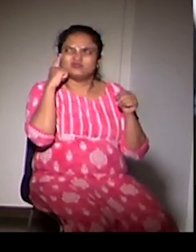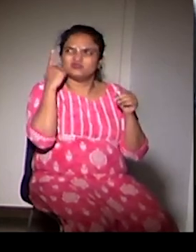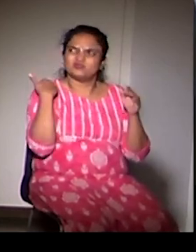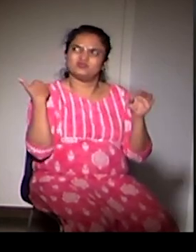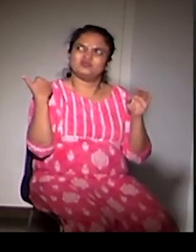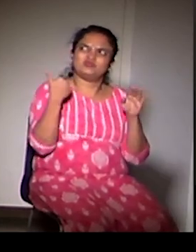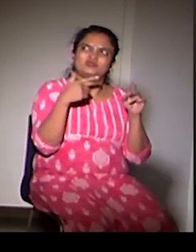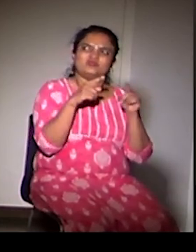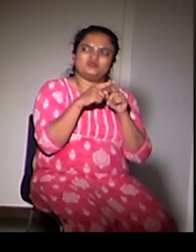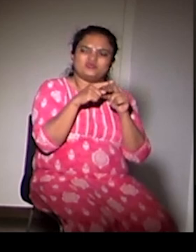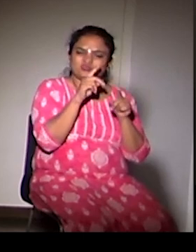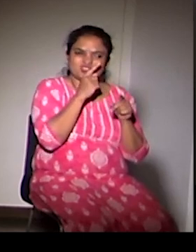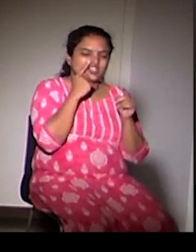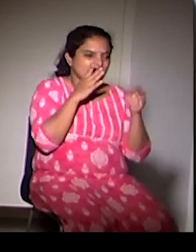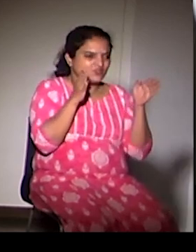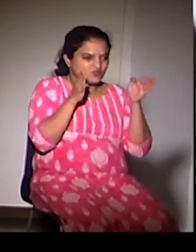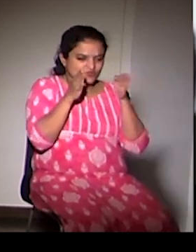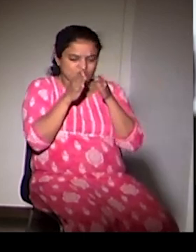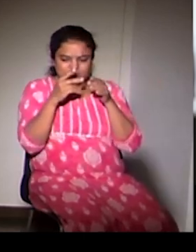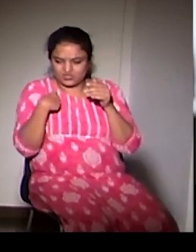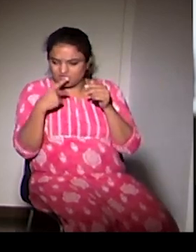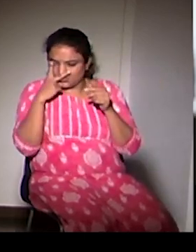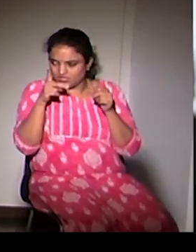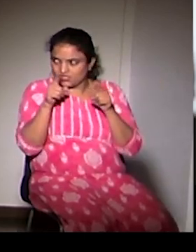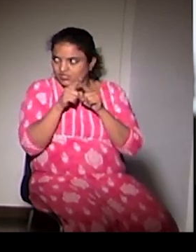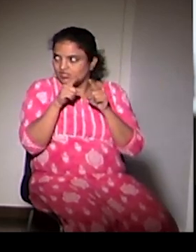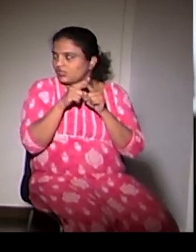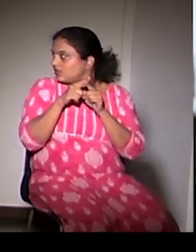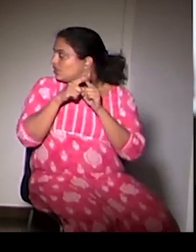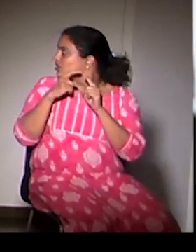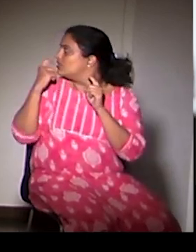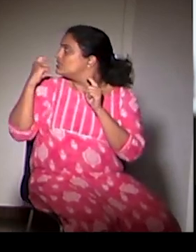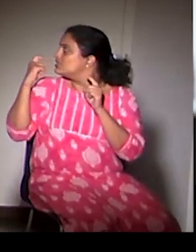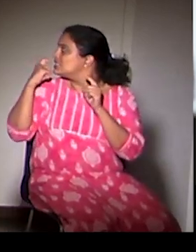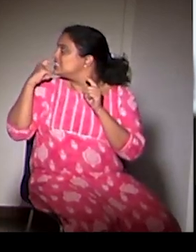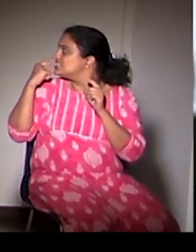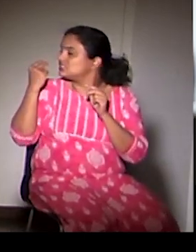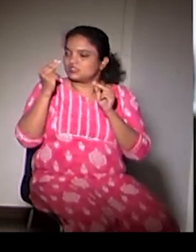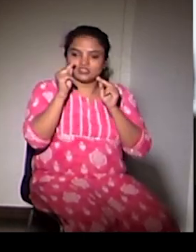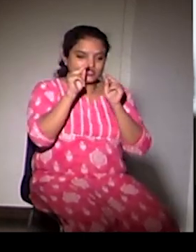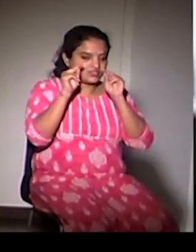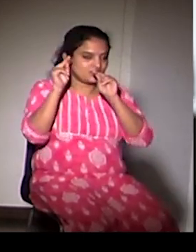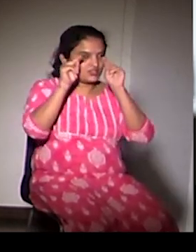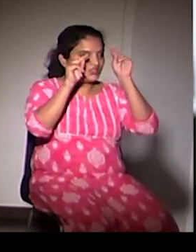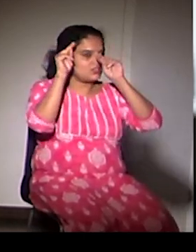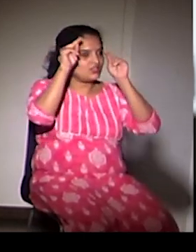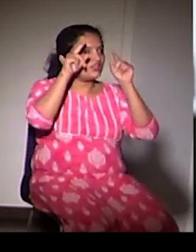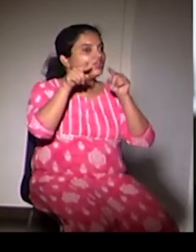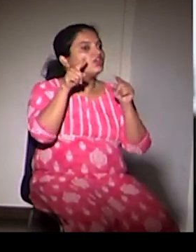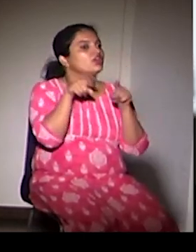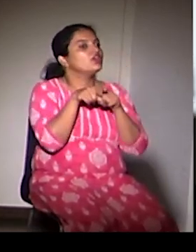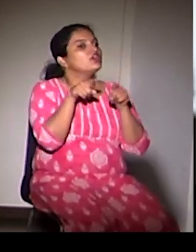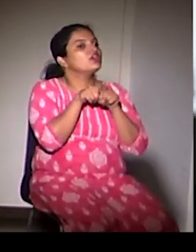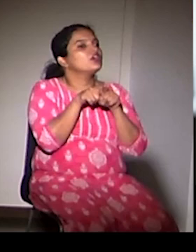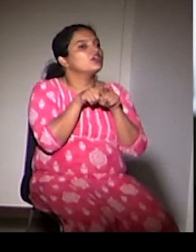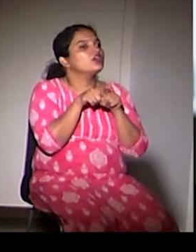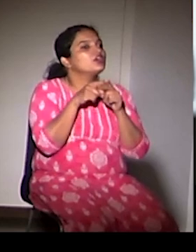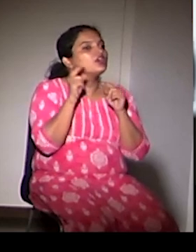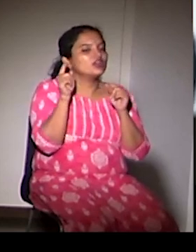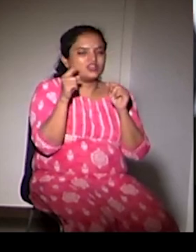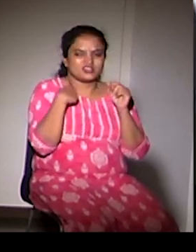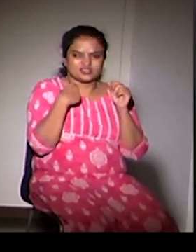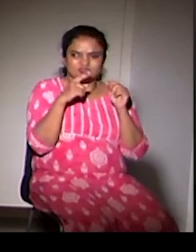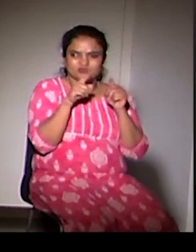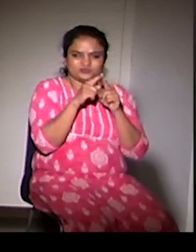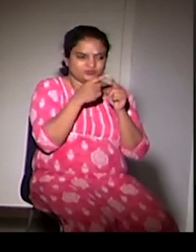realize that they're white glazed ceramic. And it's not immediately clear why white ceramic